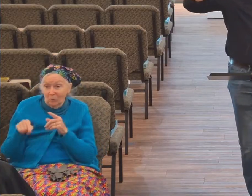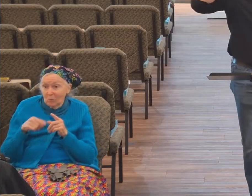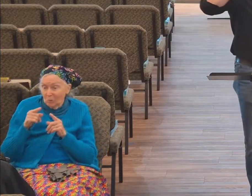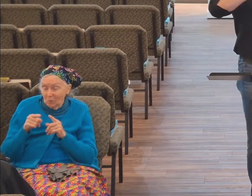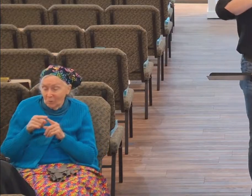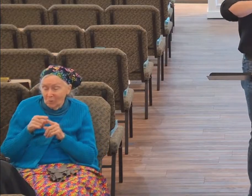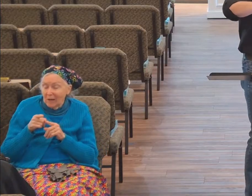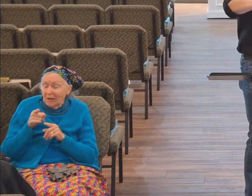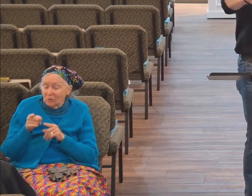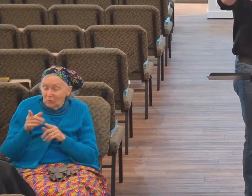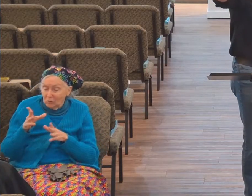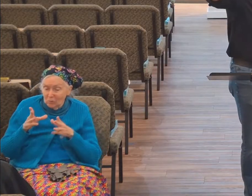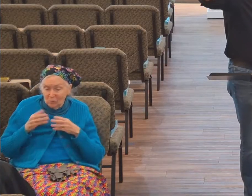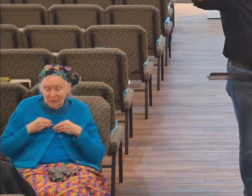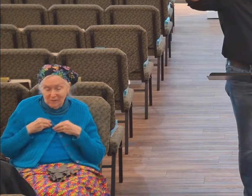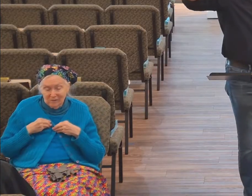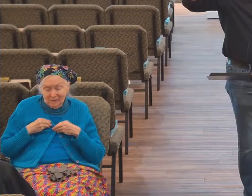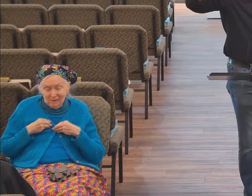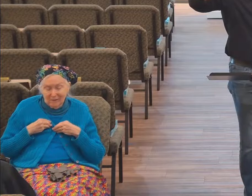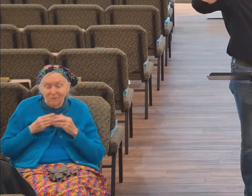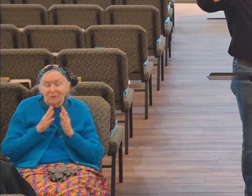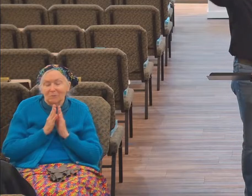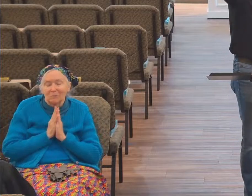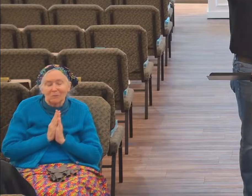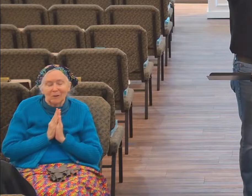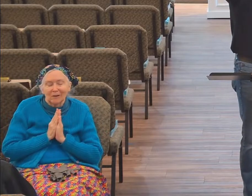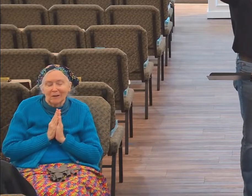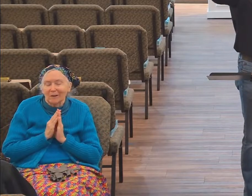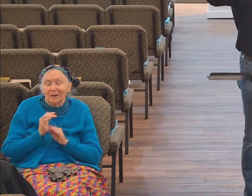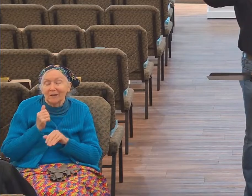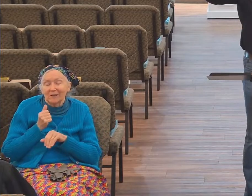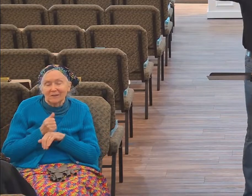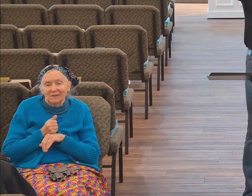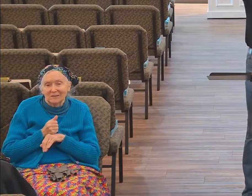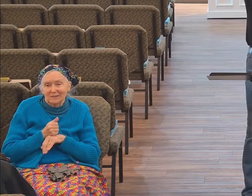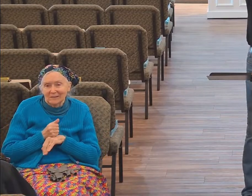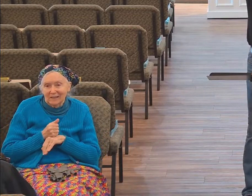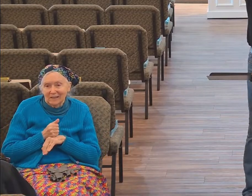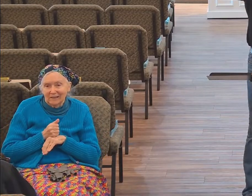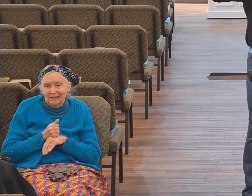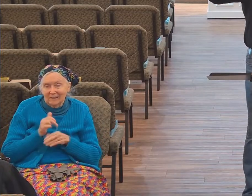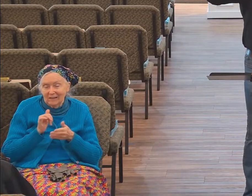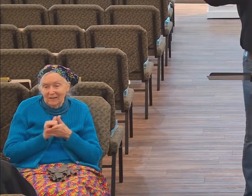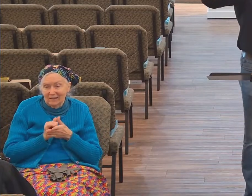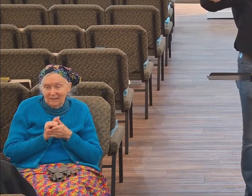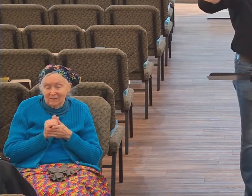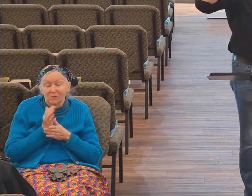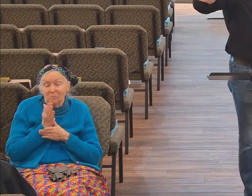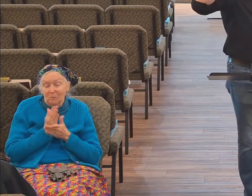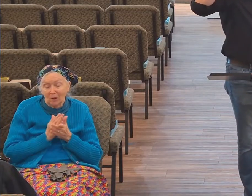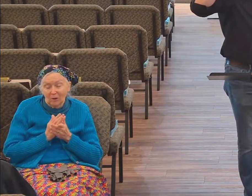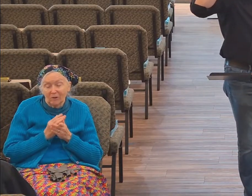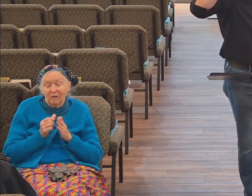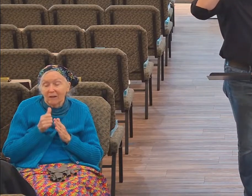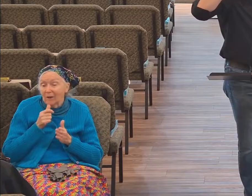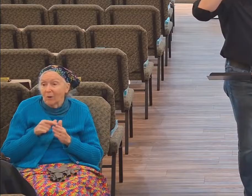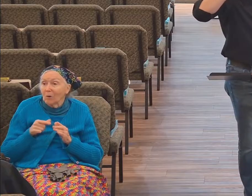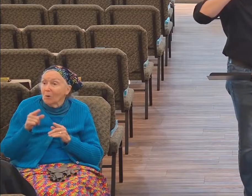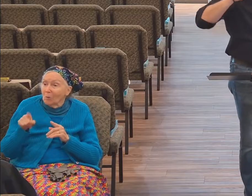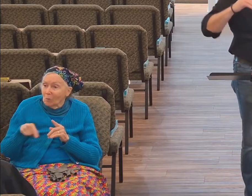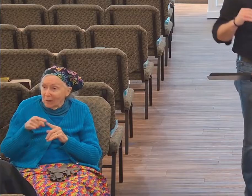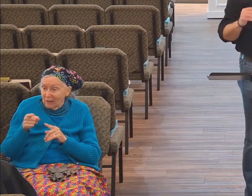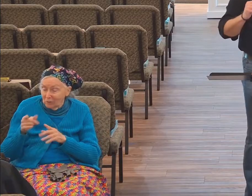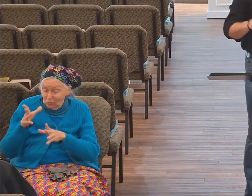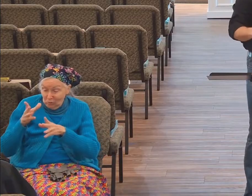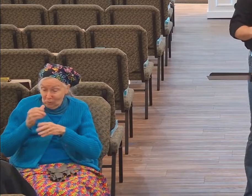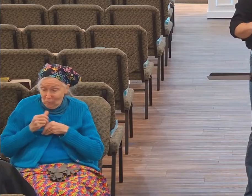like a prayer that he closes this portion out. And he's setting it up for the the rest of the letter, really. That when you received God's